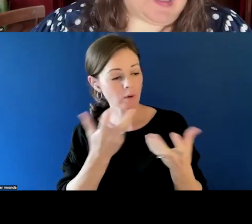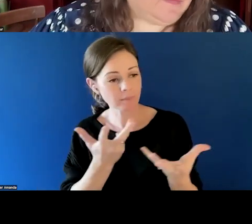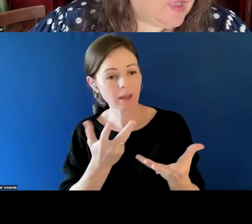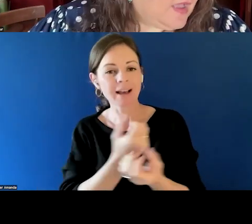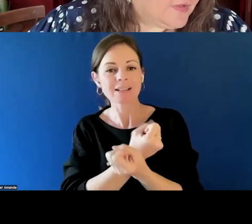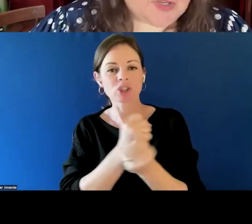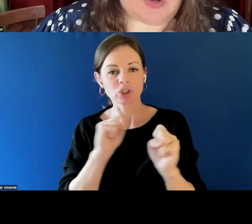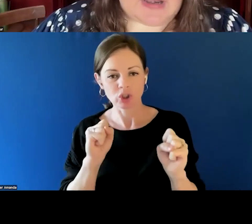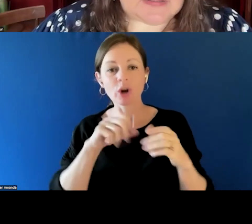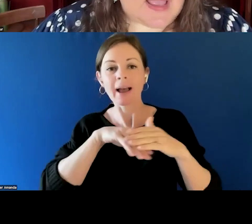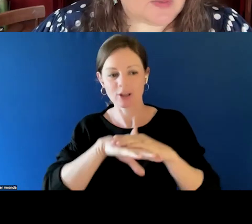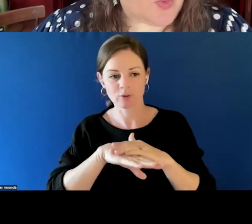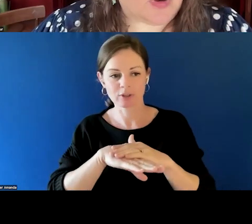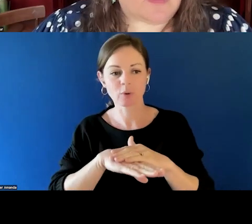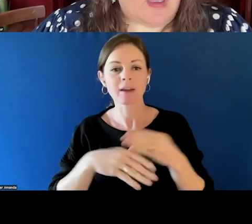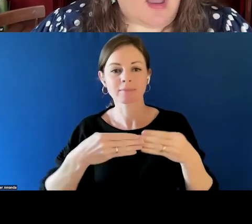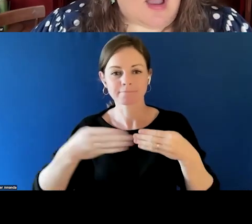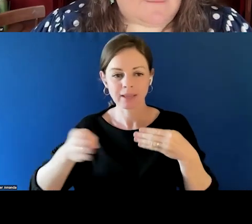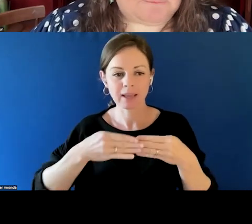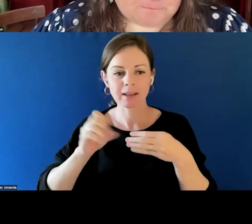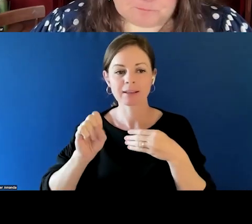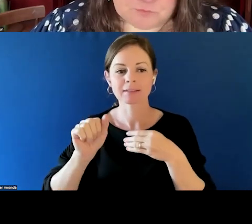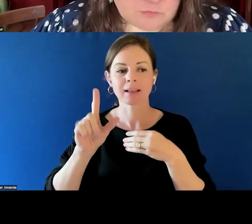So we have a secure gated sally port.